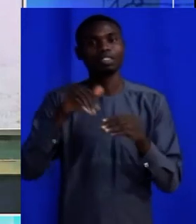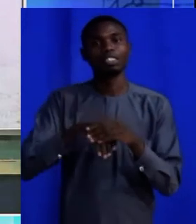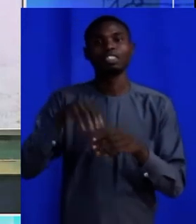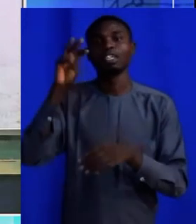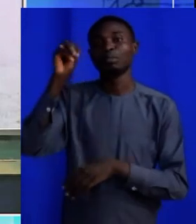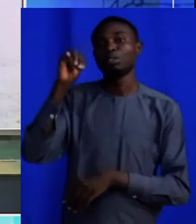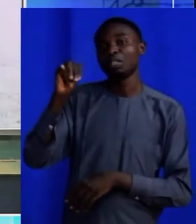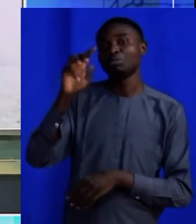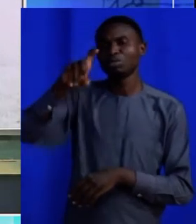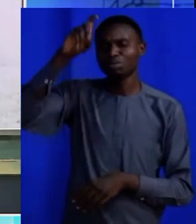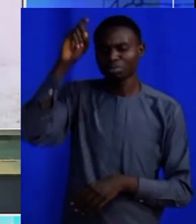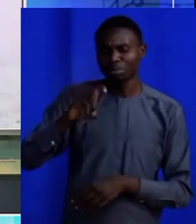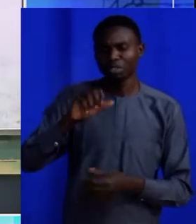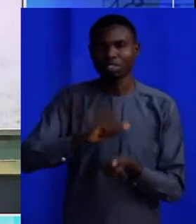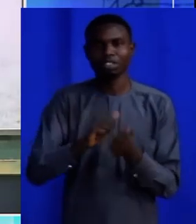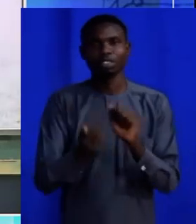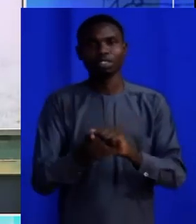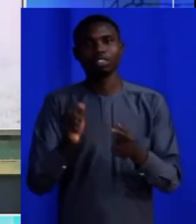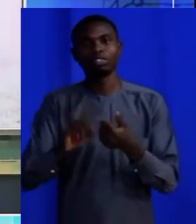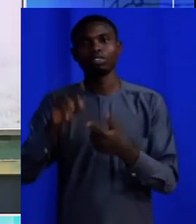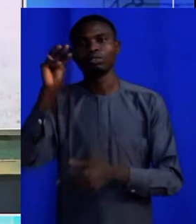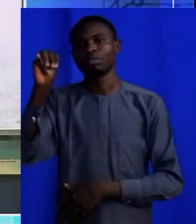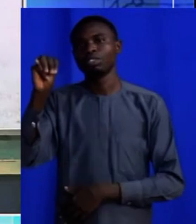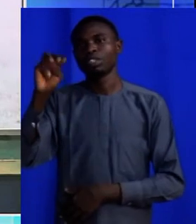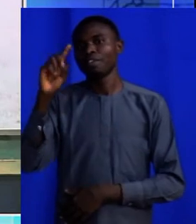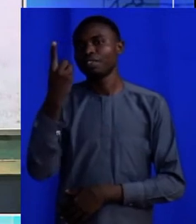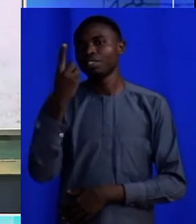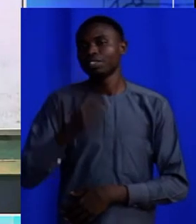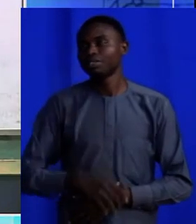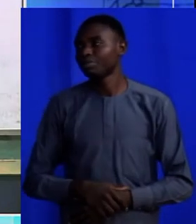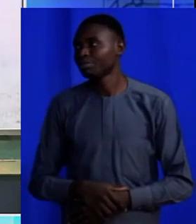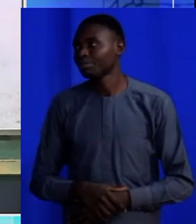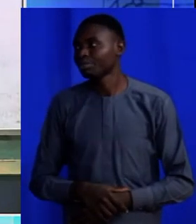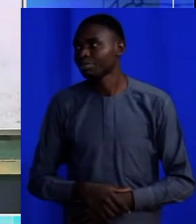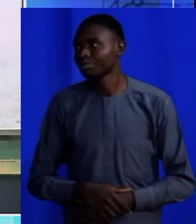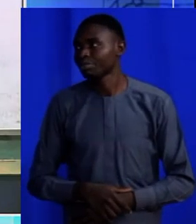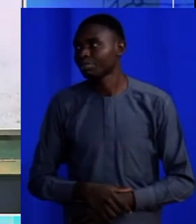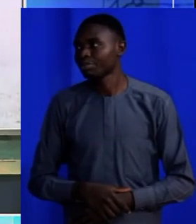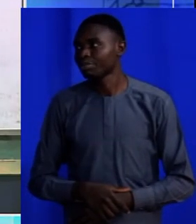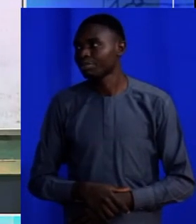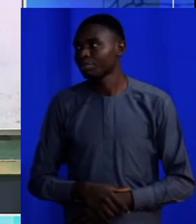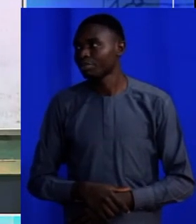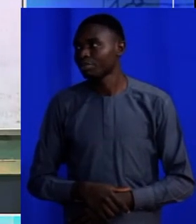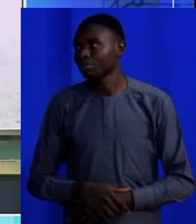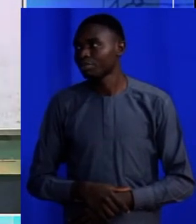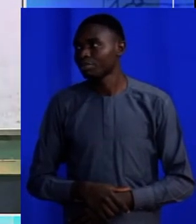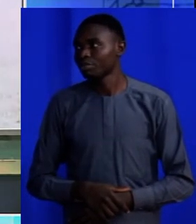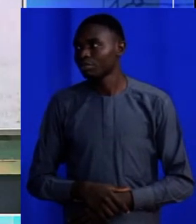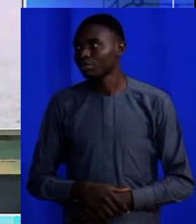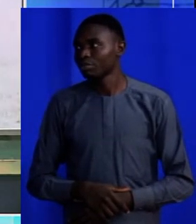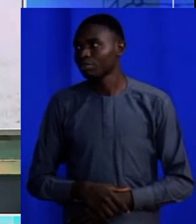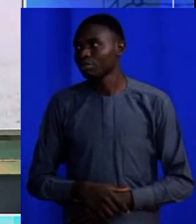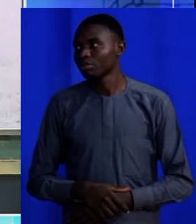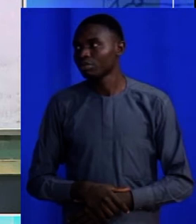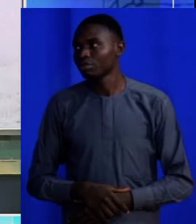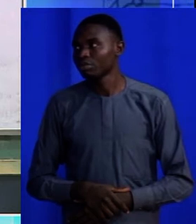are they? These are the ones we have seen for meat, production for milk, cheese and